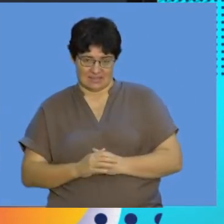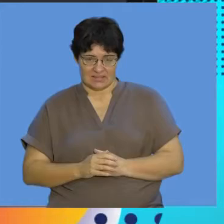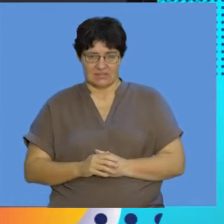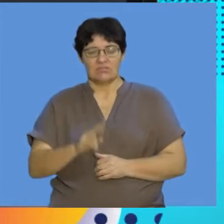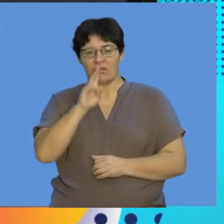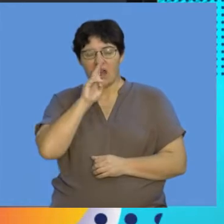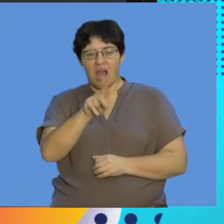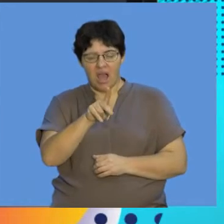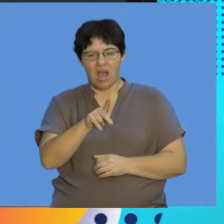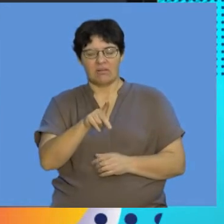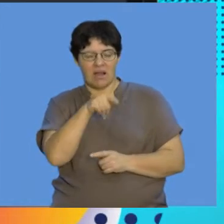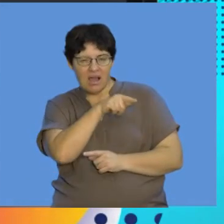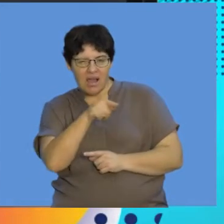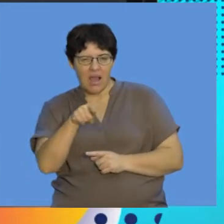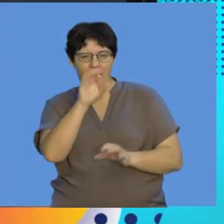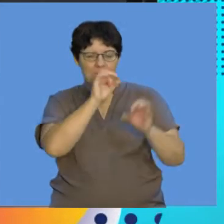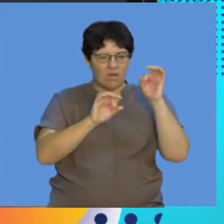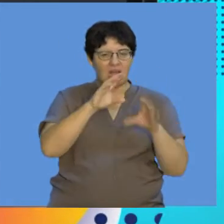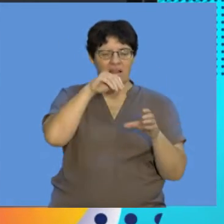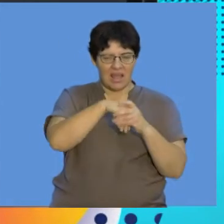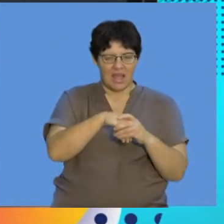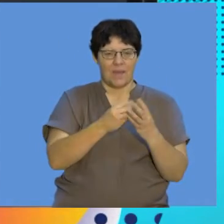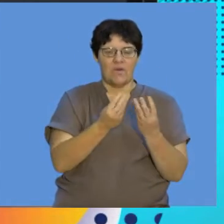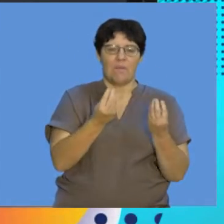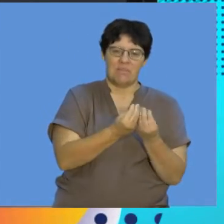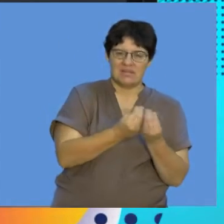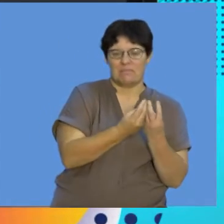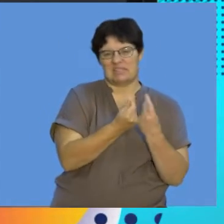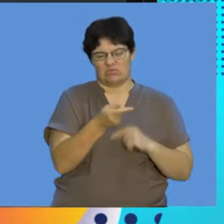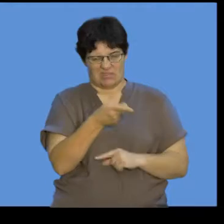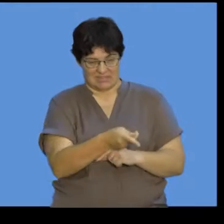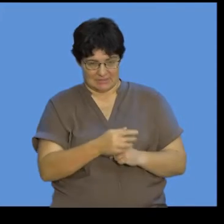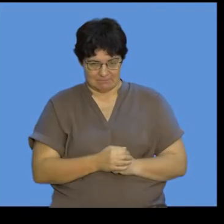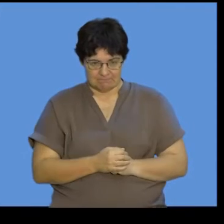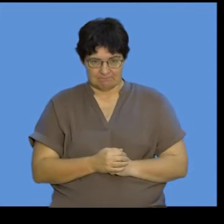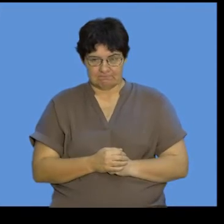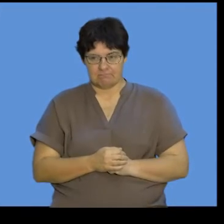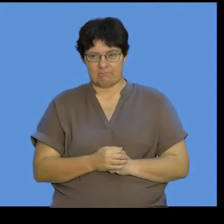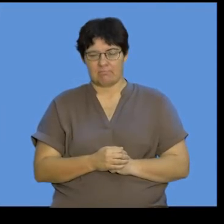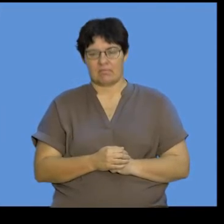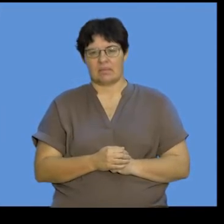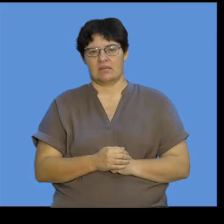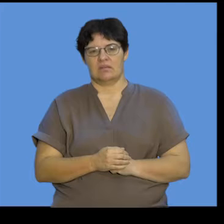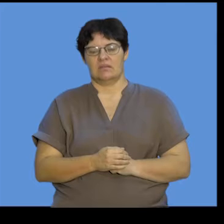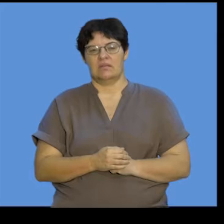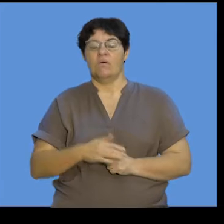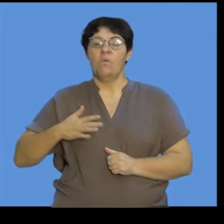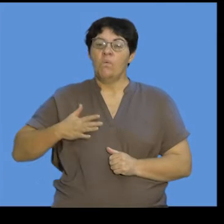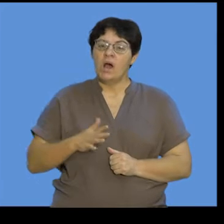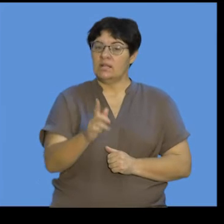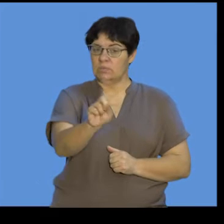materials within the broader section of matter and materials. Right. Having said that, so we want to